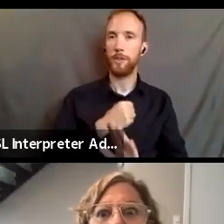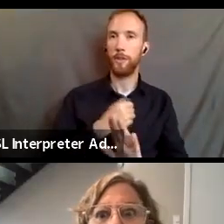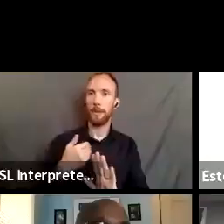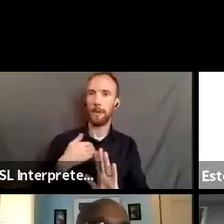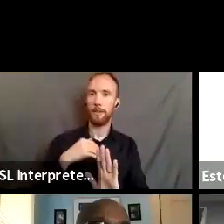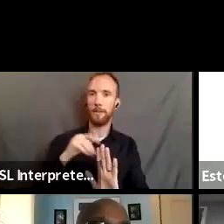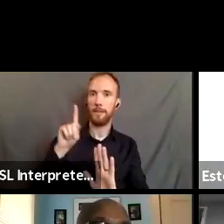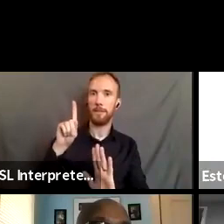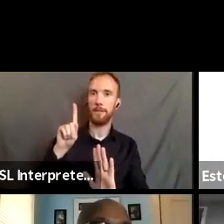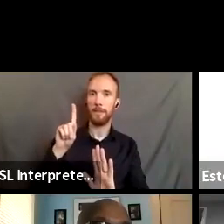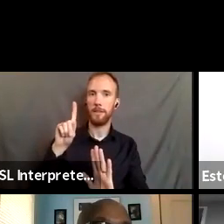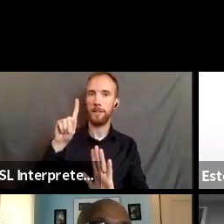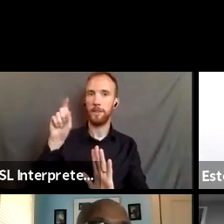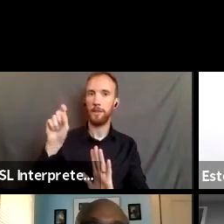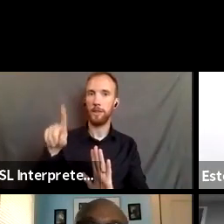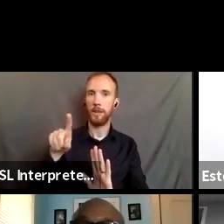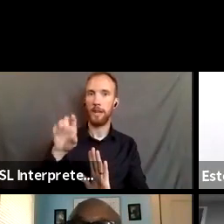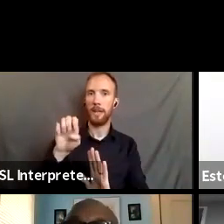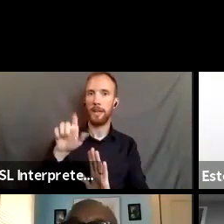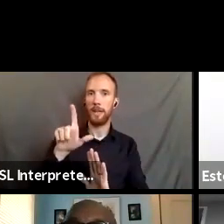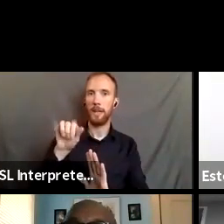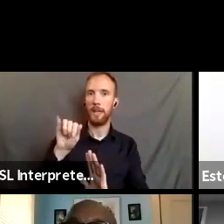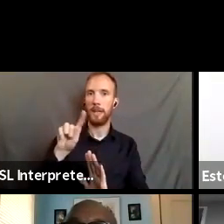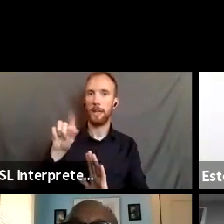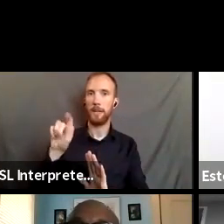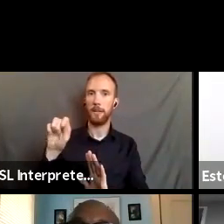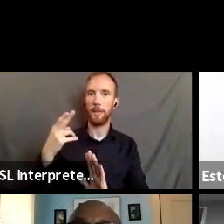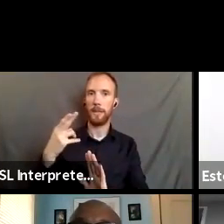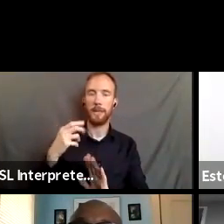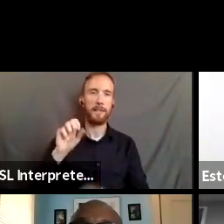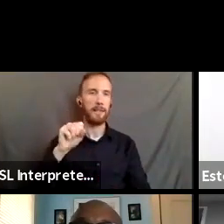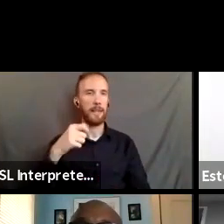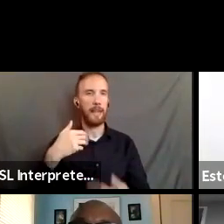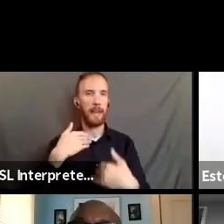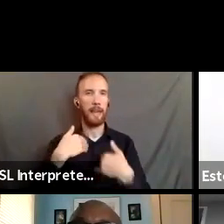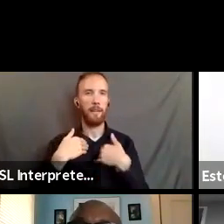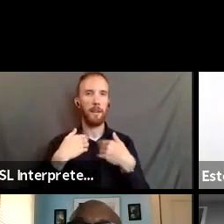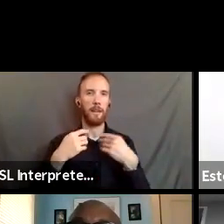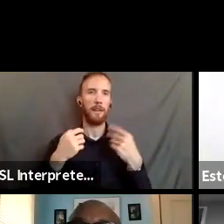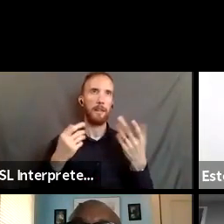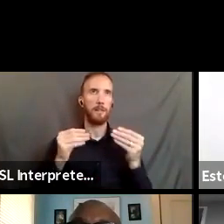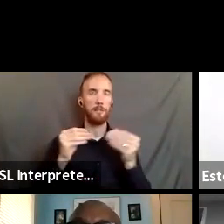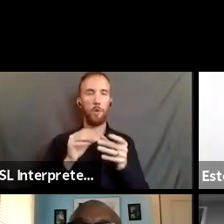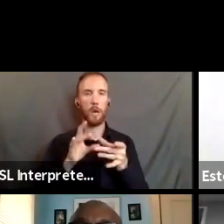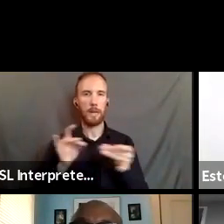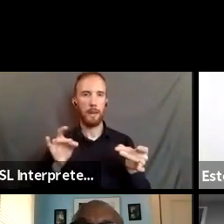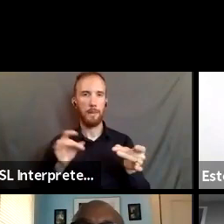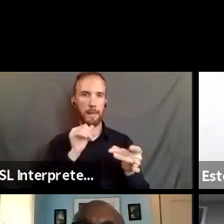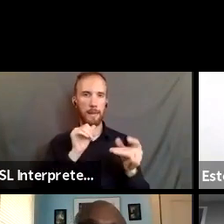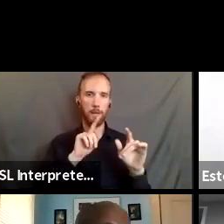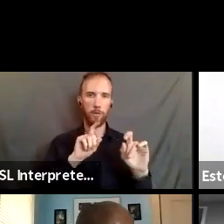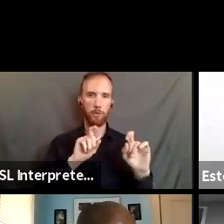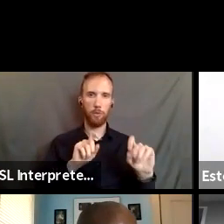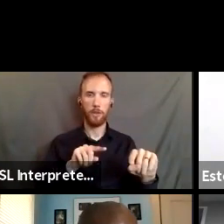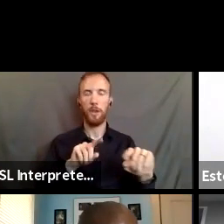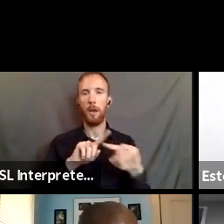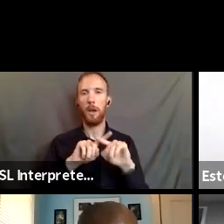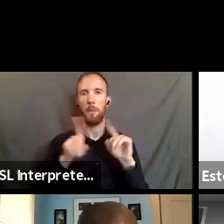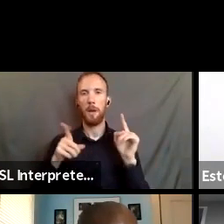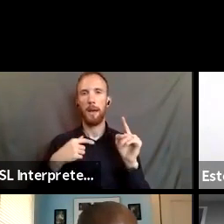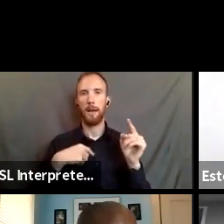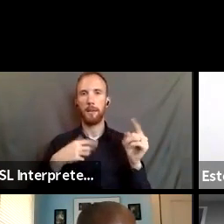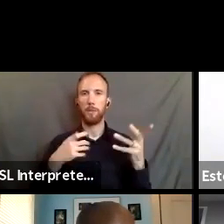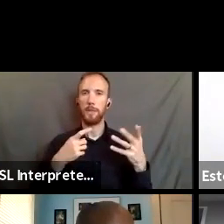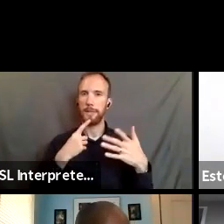uh elizabeth has a question yes i just wanted to make a quick it's more of a comment than a question but i just wanted to say that i really appreciate